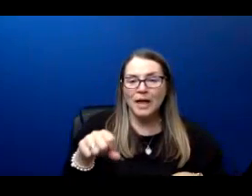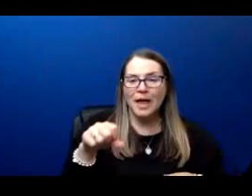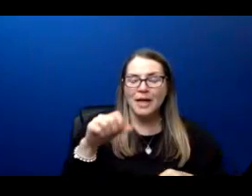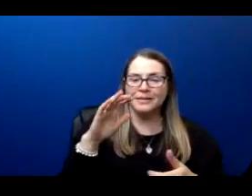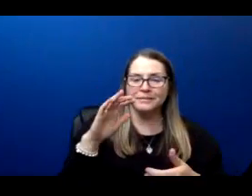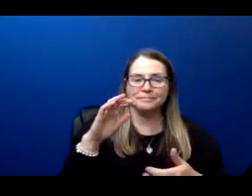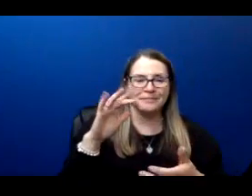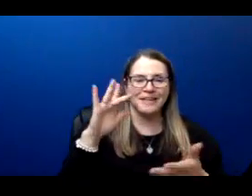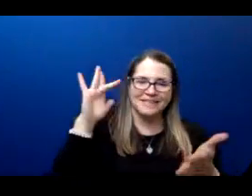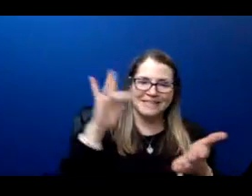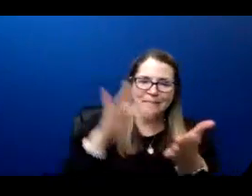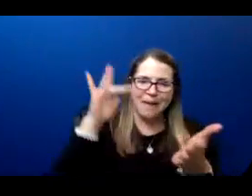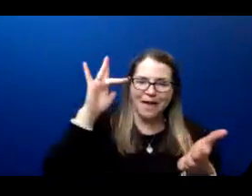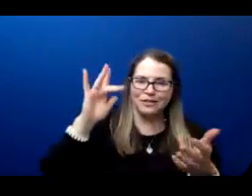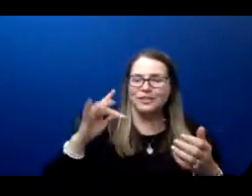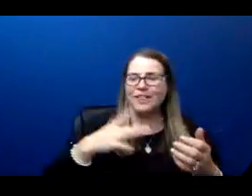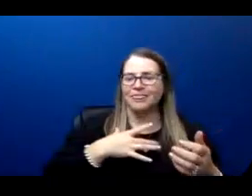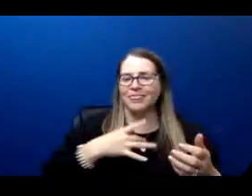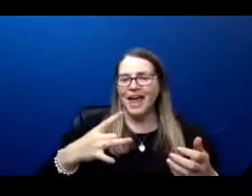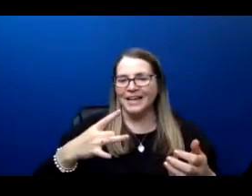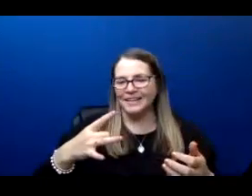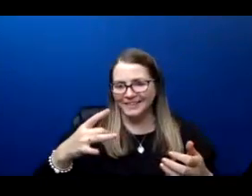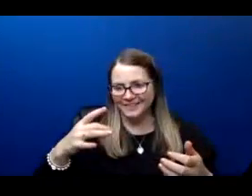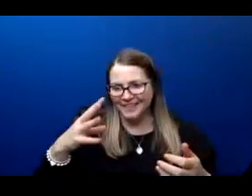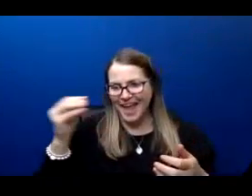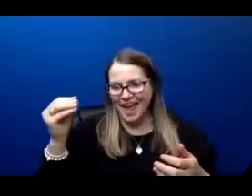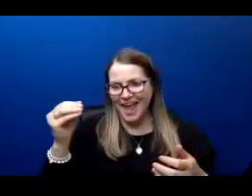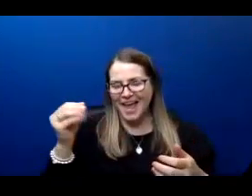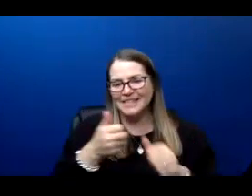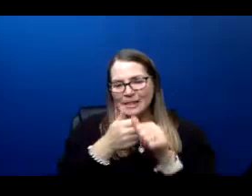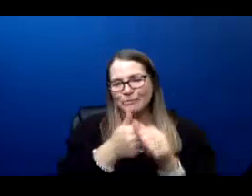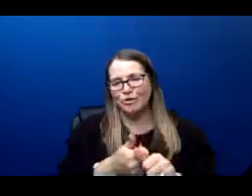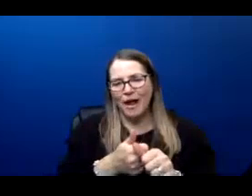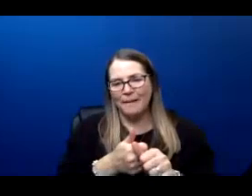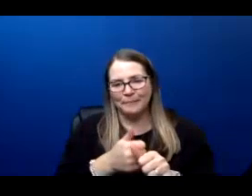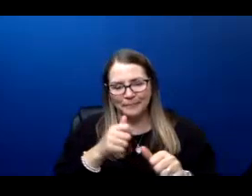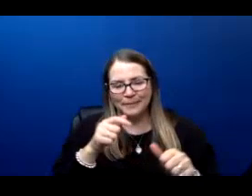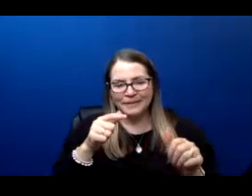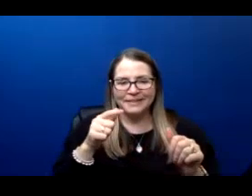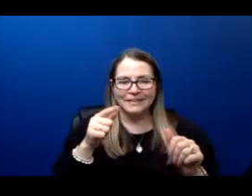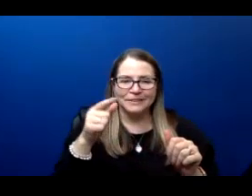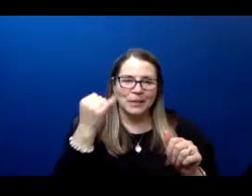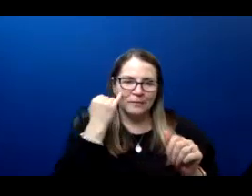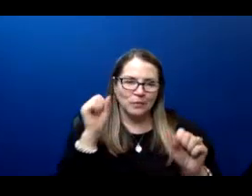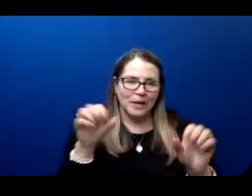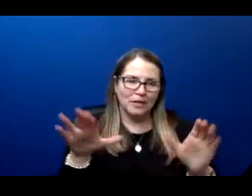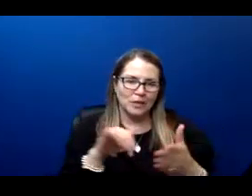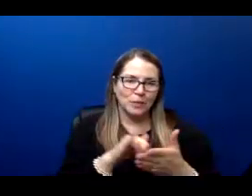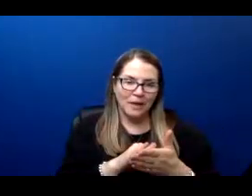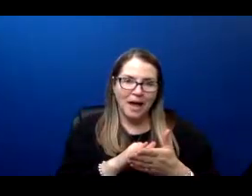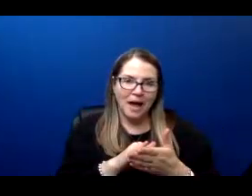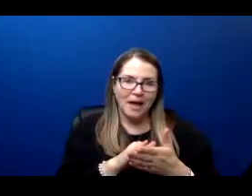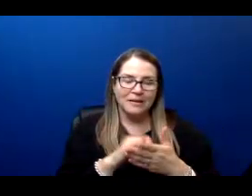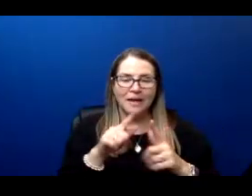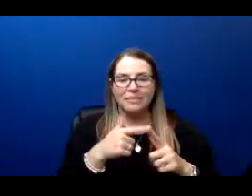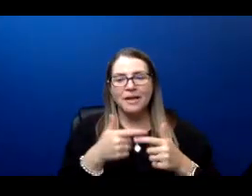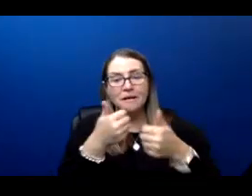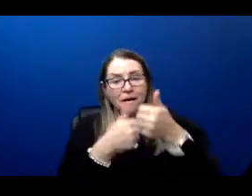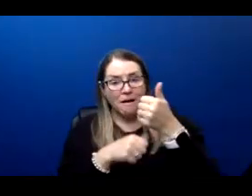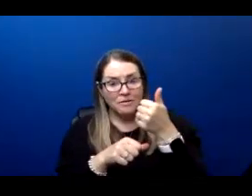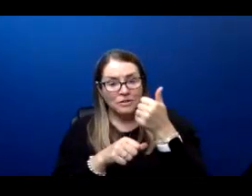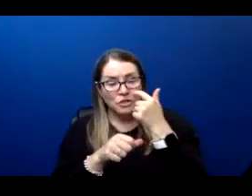buttons. So we would really appreciate you giving us shout outs there. Um, and then